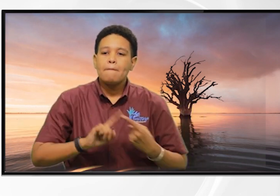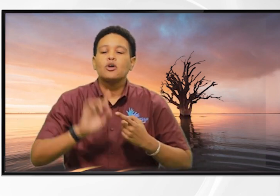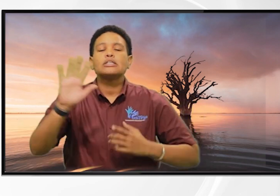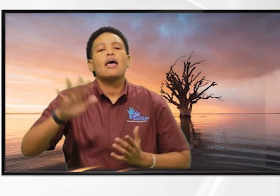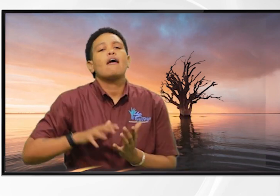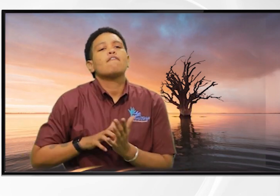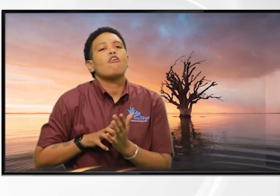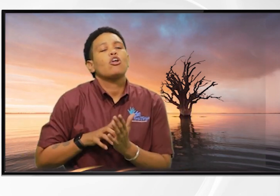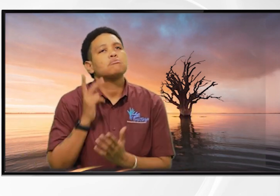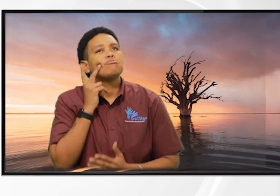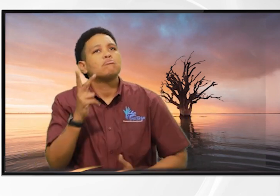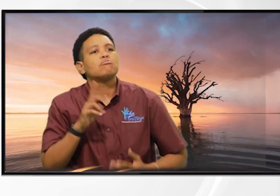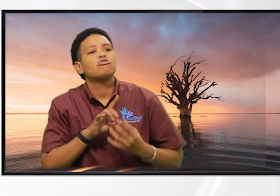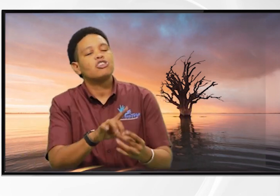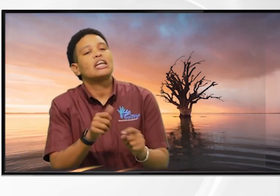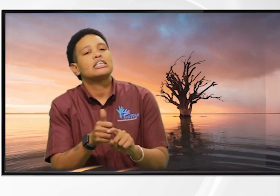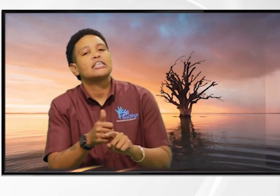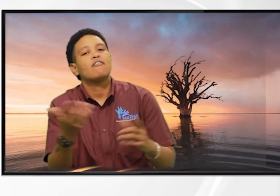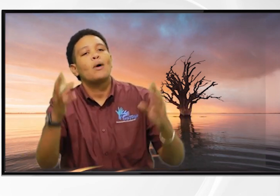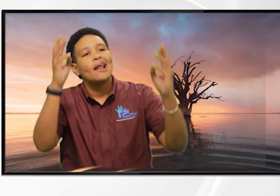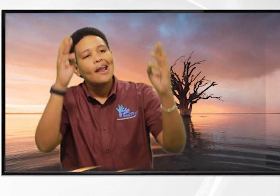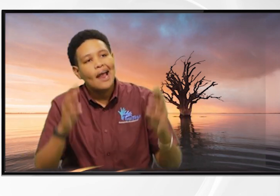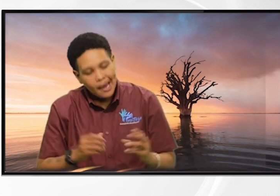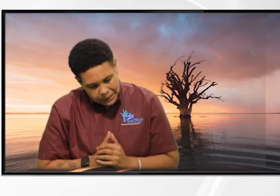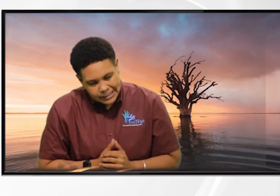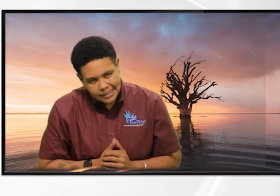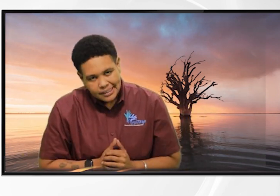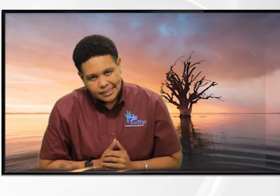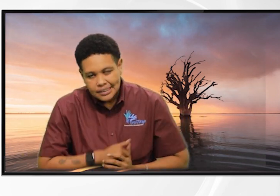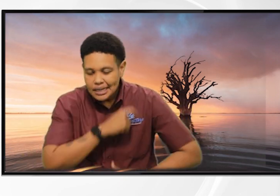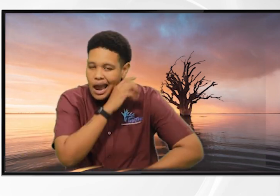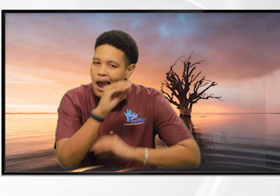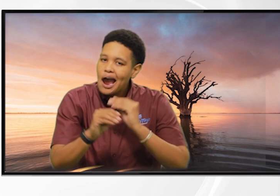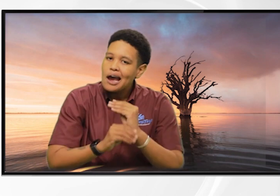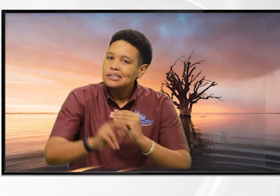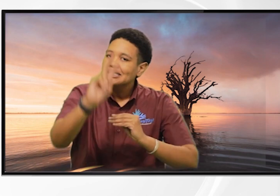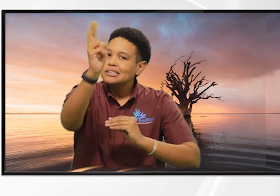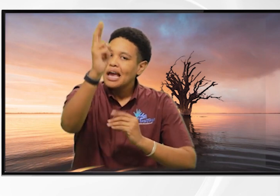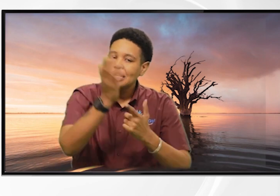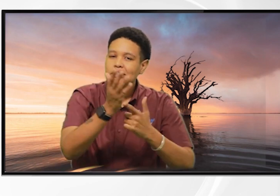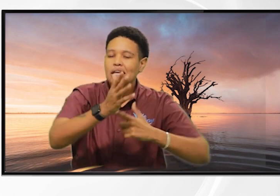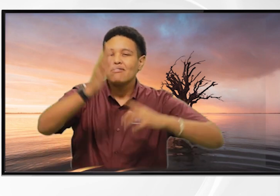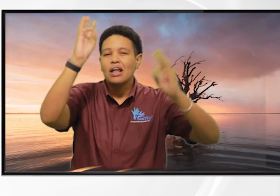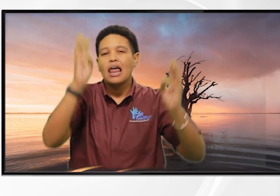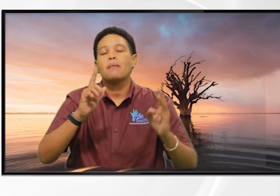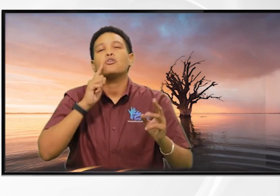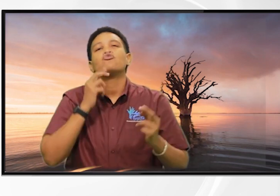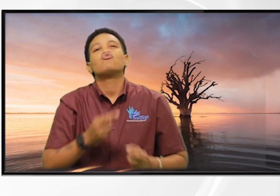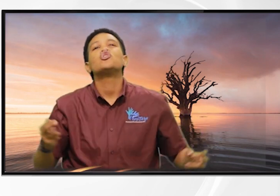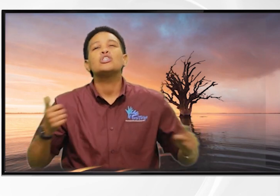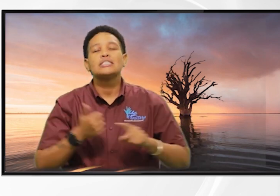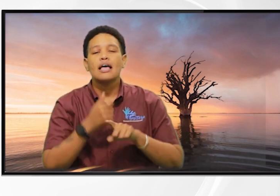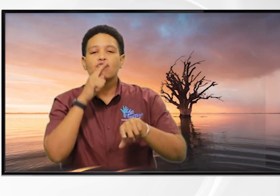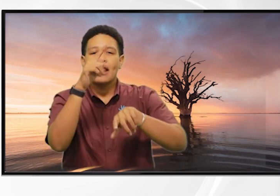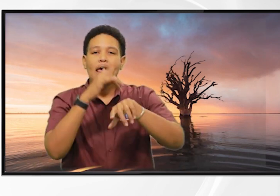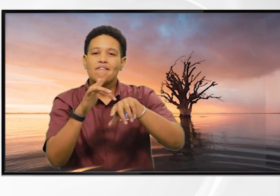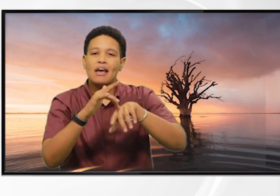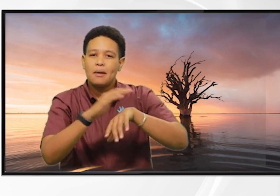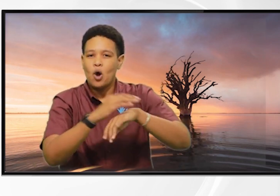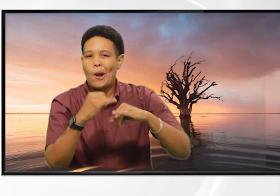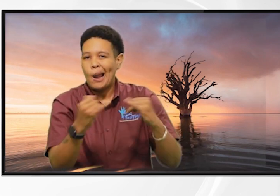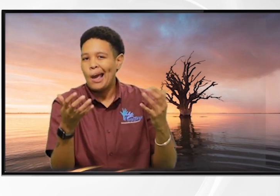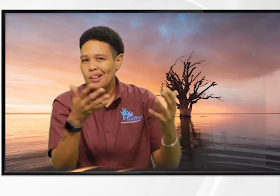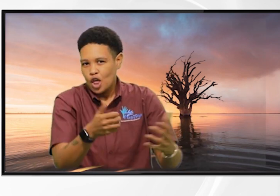their vulnerabilities with respect to climate. And 2, climate resources that are available